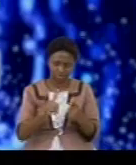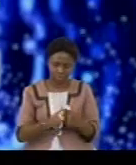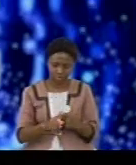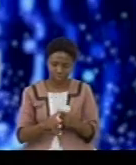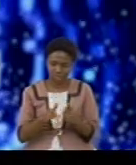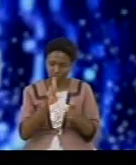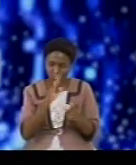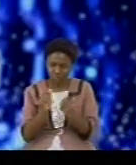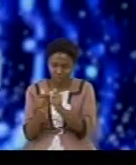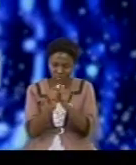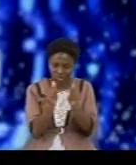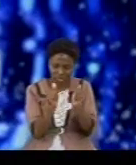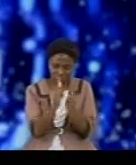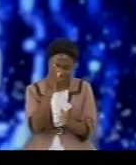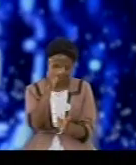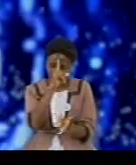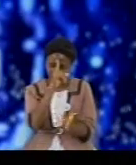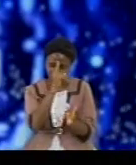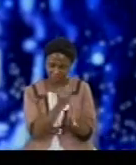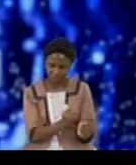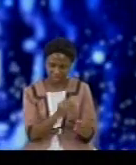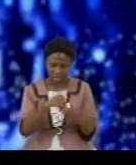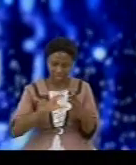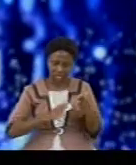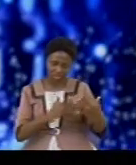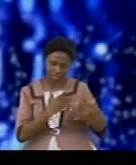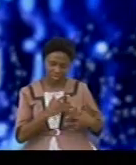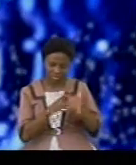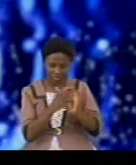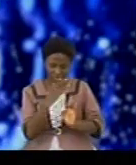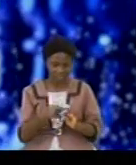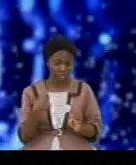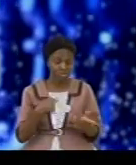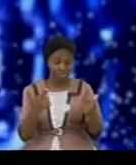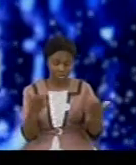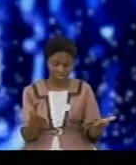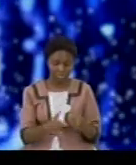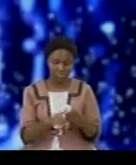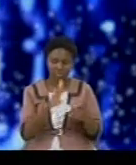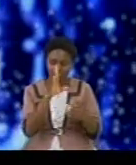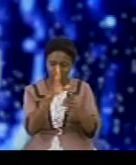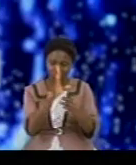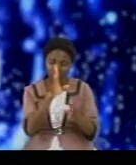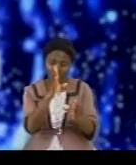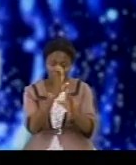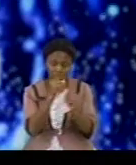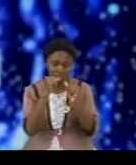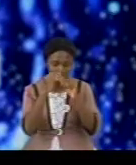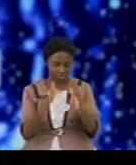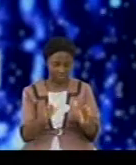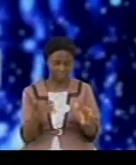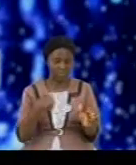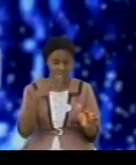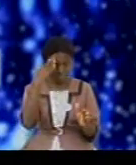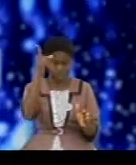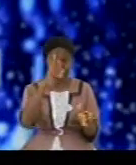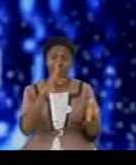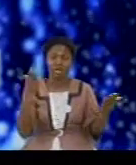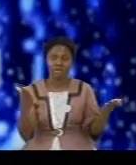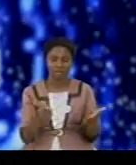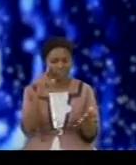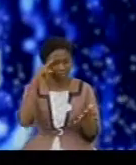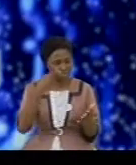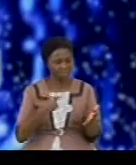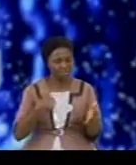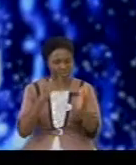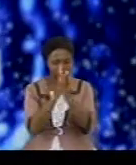in Jesus' name. We are here to be blessed, O Lord, and we know you are here for us. We pray that your purpose for gathering